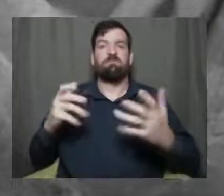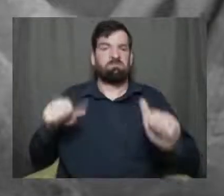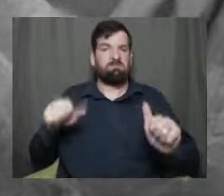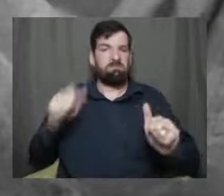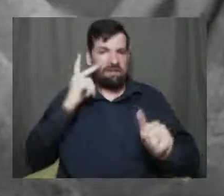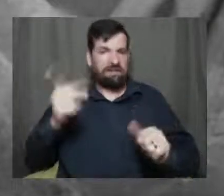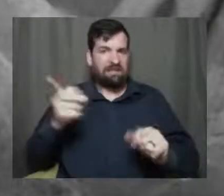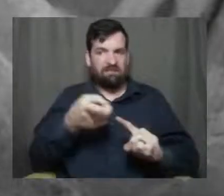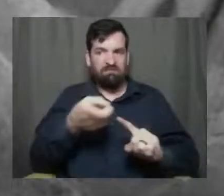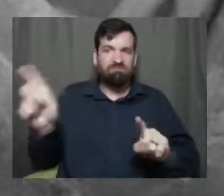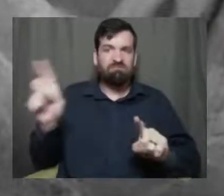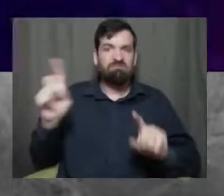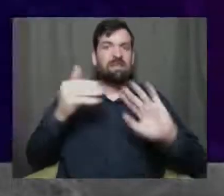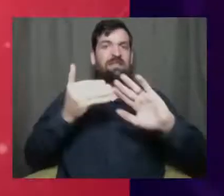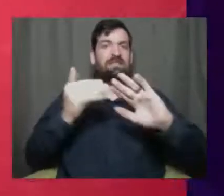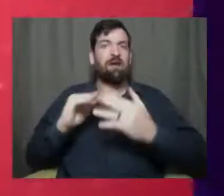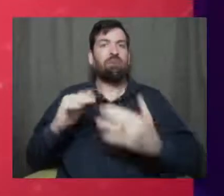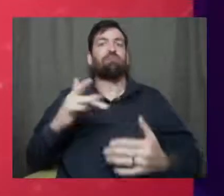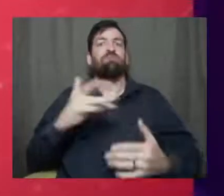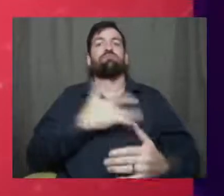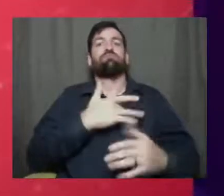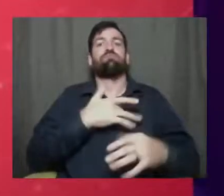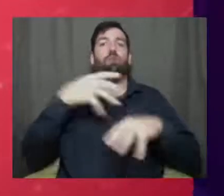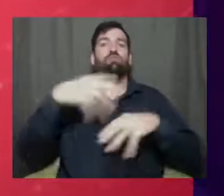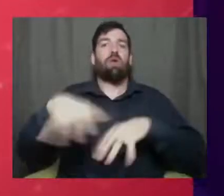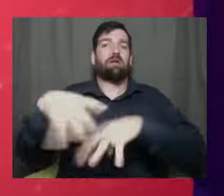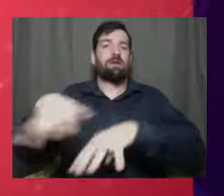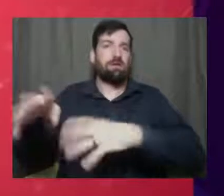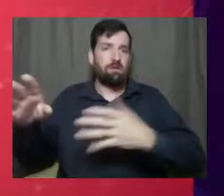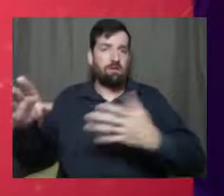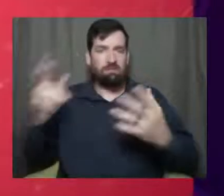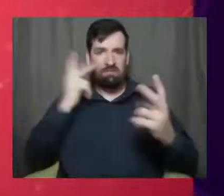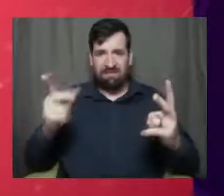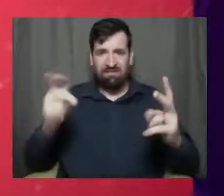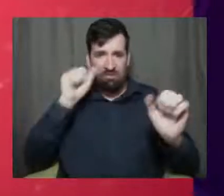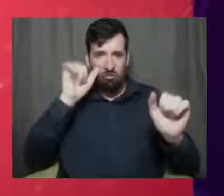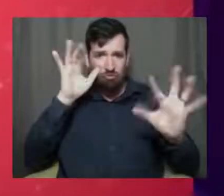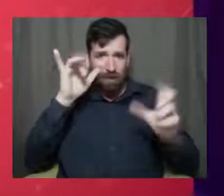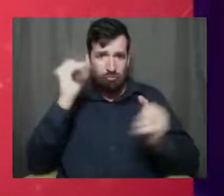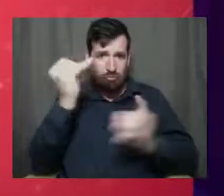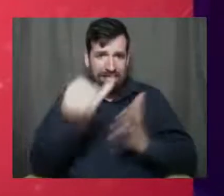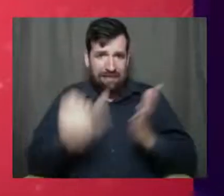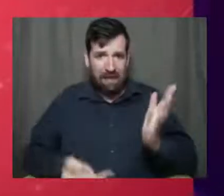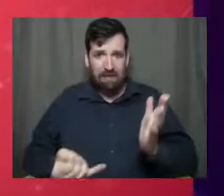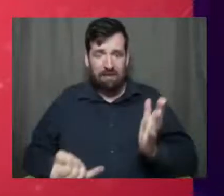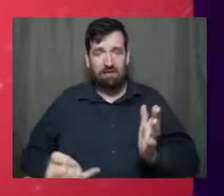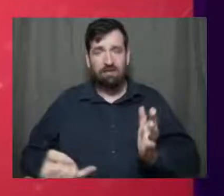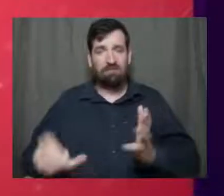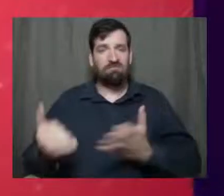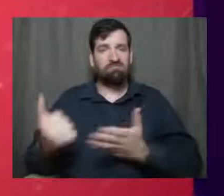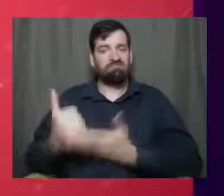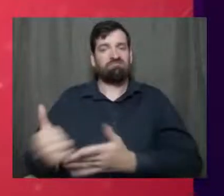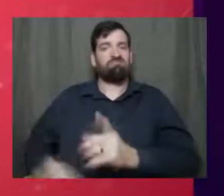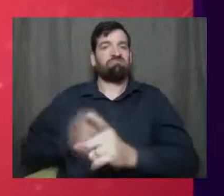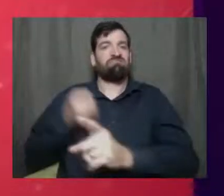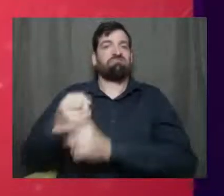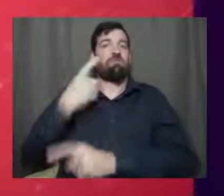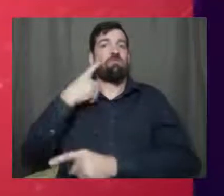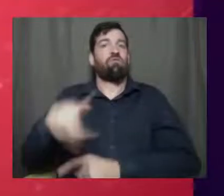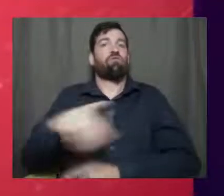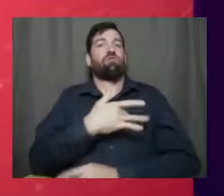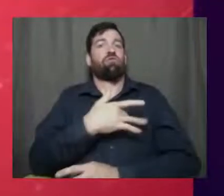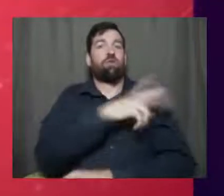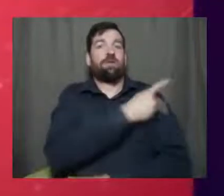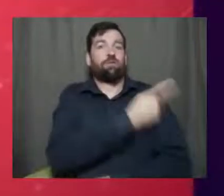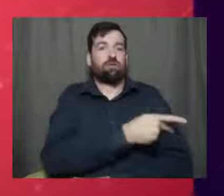town, the Parade of Hearts. We find out how these incredible designs will make a difference for our heart patients.